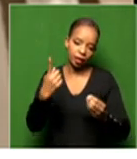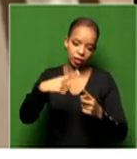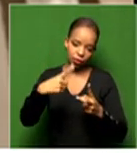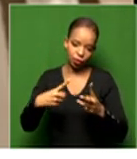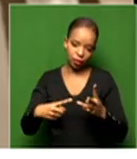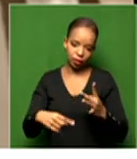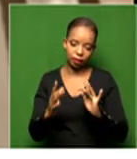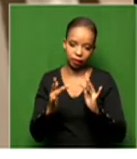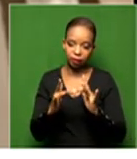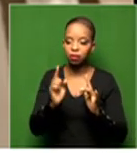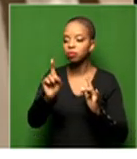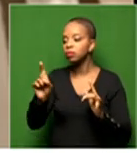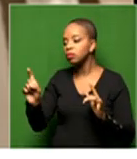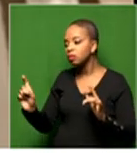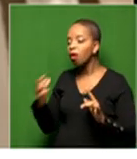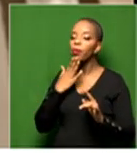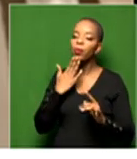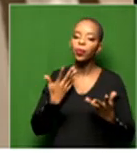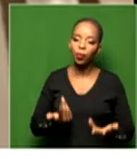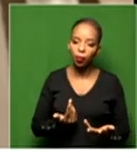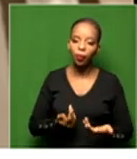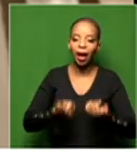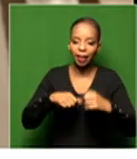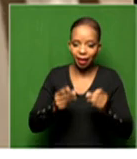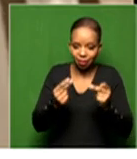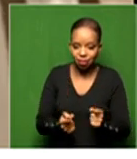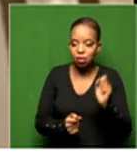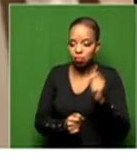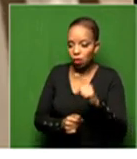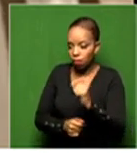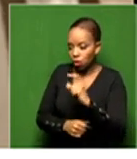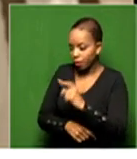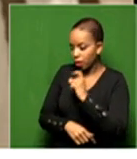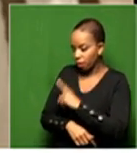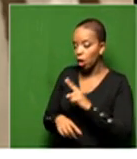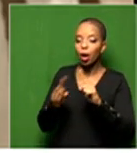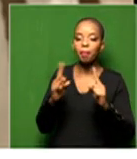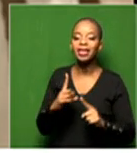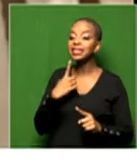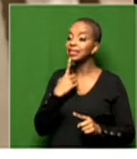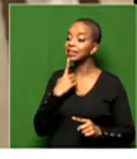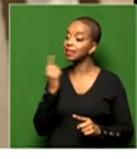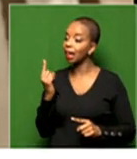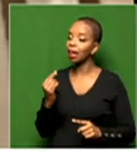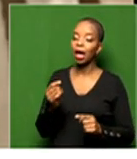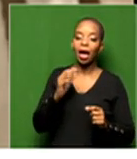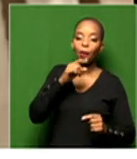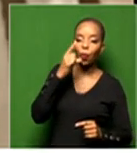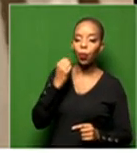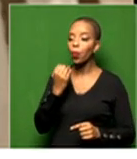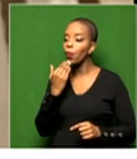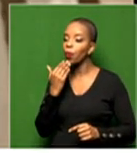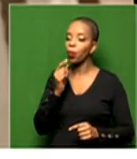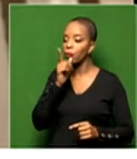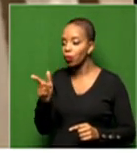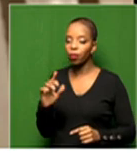immediately dispatches alerts via SMS to those contacts without disclosing the index patient's details and prompts them on the next steps